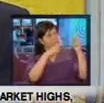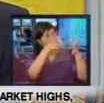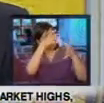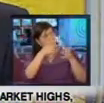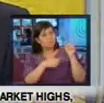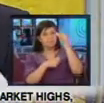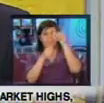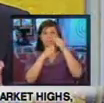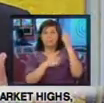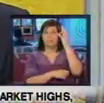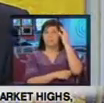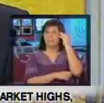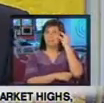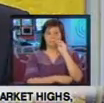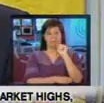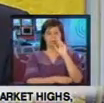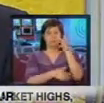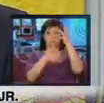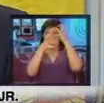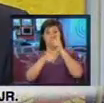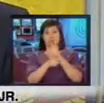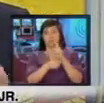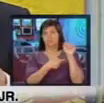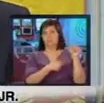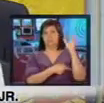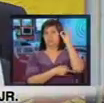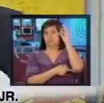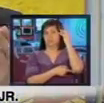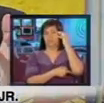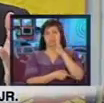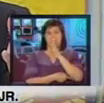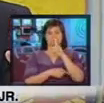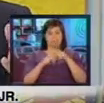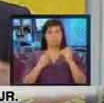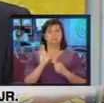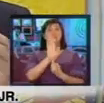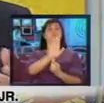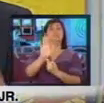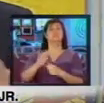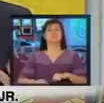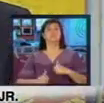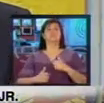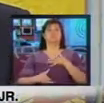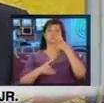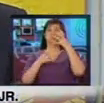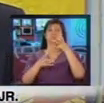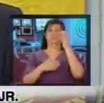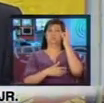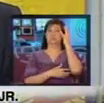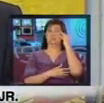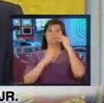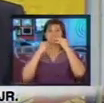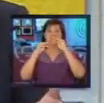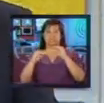interested. I remember Marcos, and talk about a real intellectual, Marcos was, but his men allowed him to project that. It was heavy, Marcos's